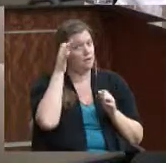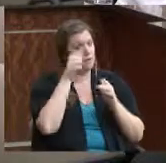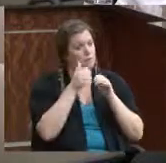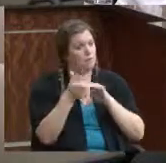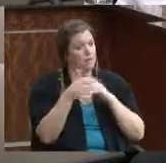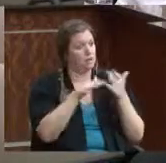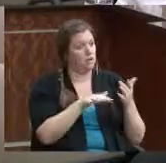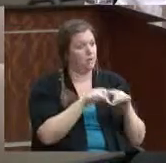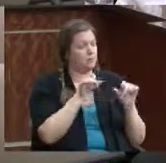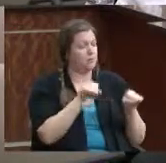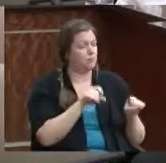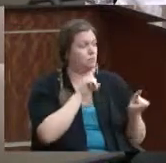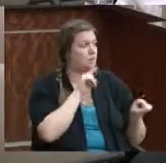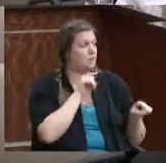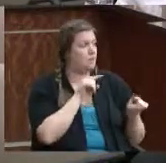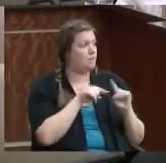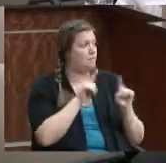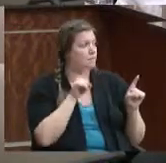wasn't able to attend. However,